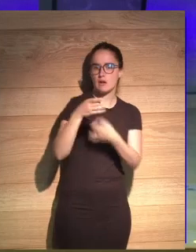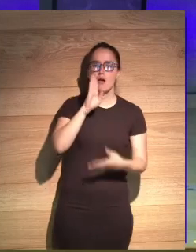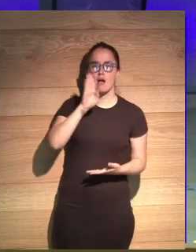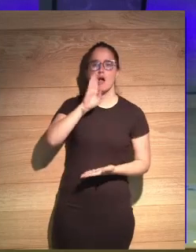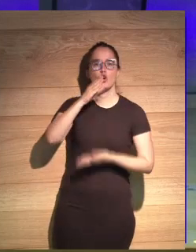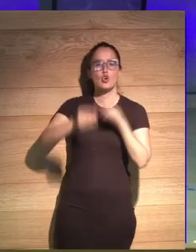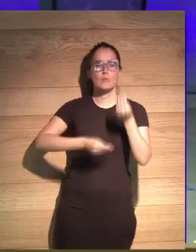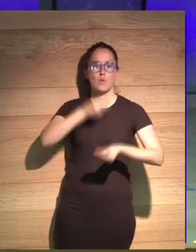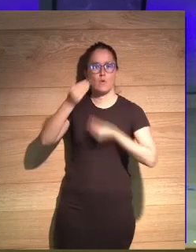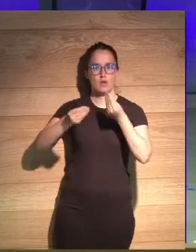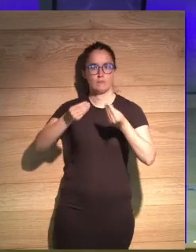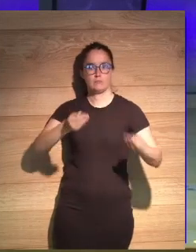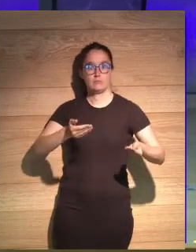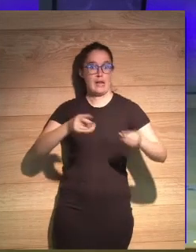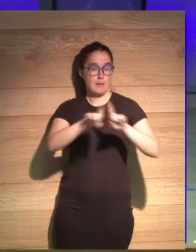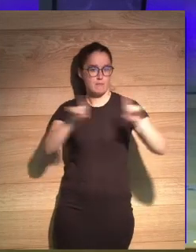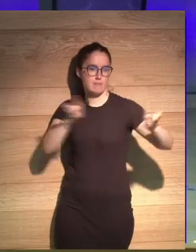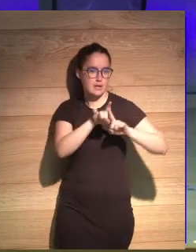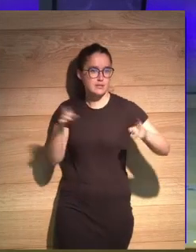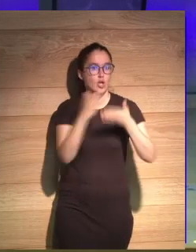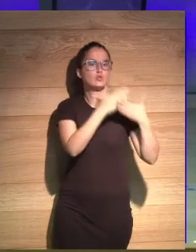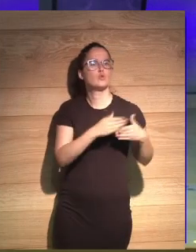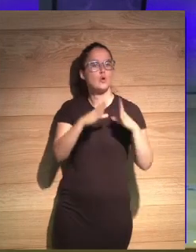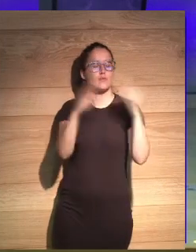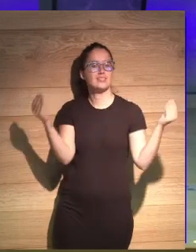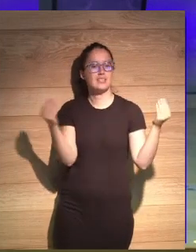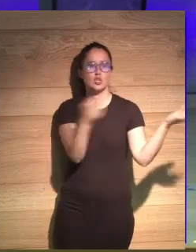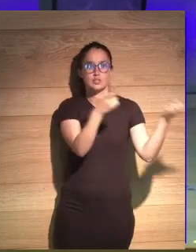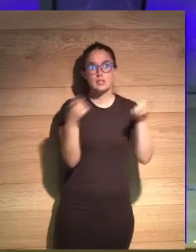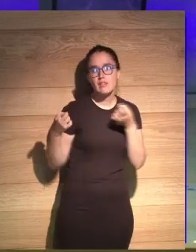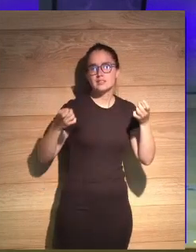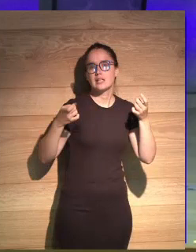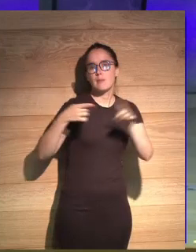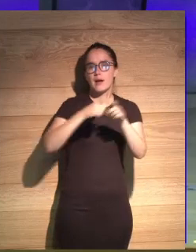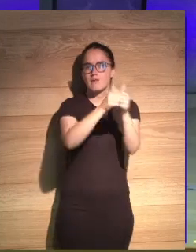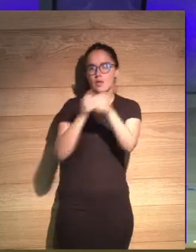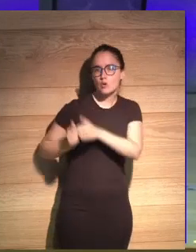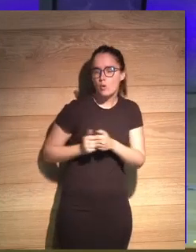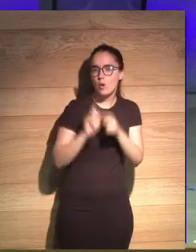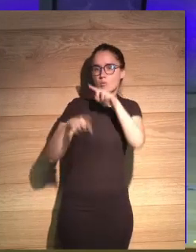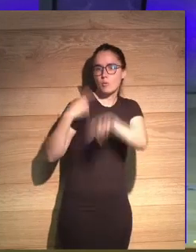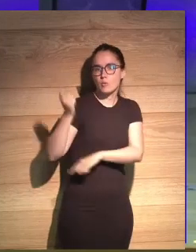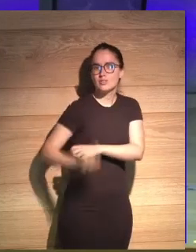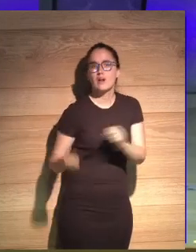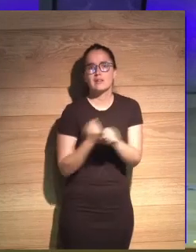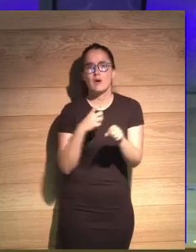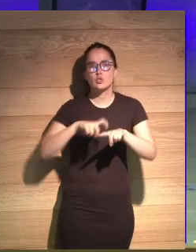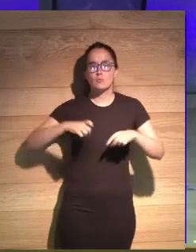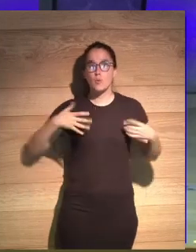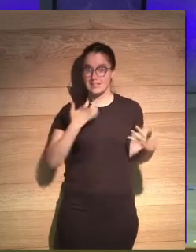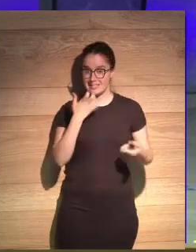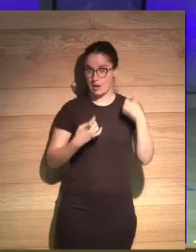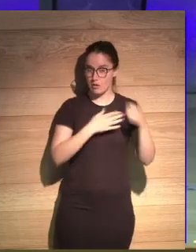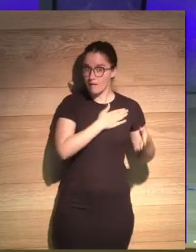Mainer. She works in the University of Vitoria, and she will tell us about the university degrees related to video